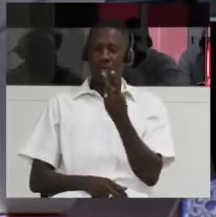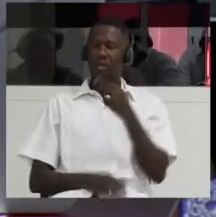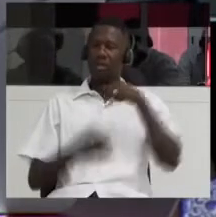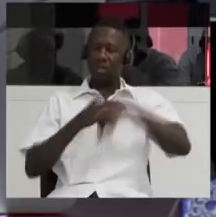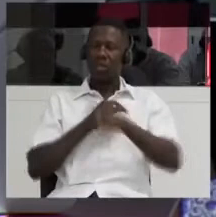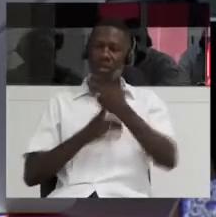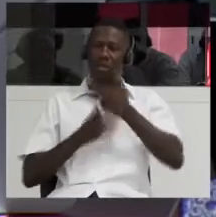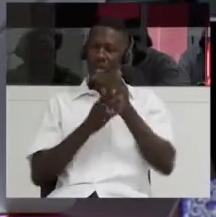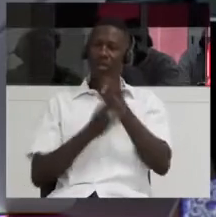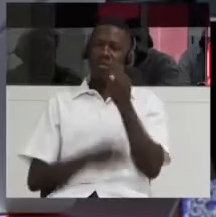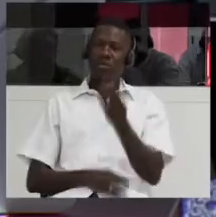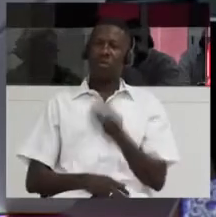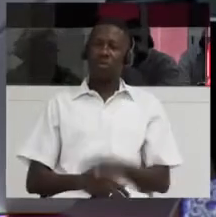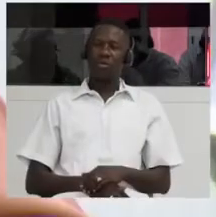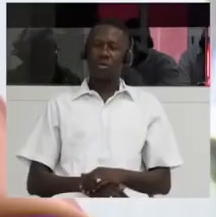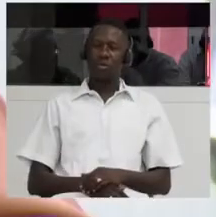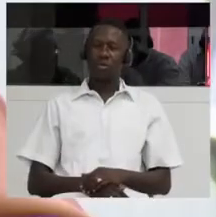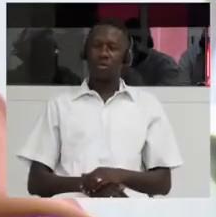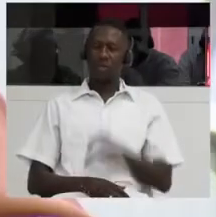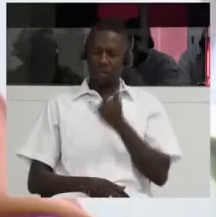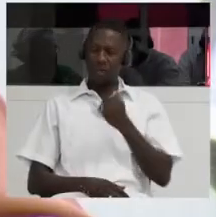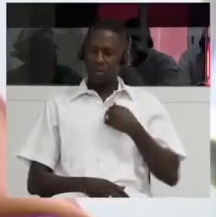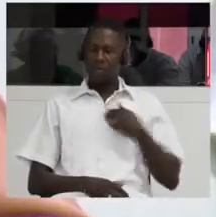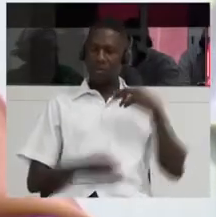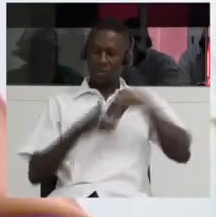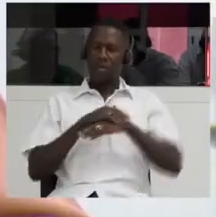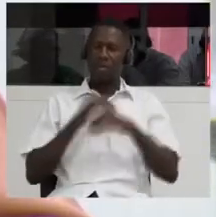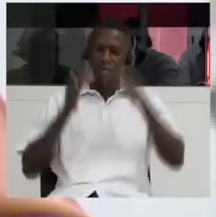Kindly tell us what happened there.